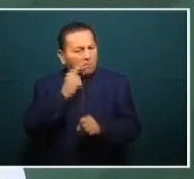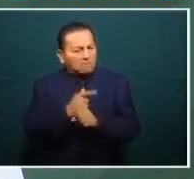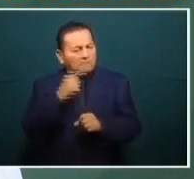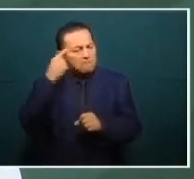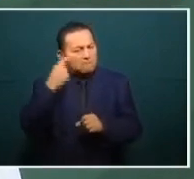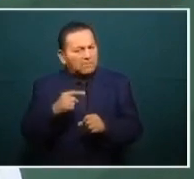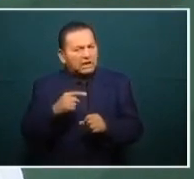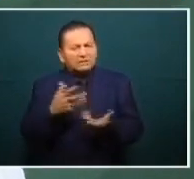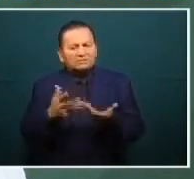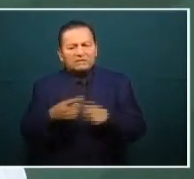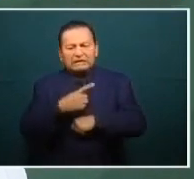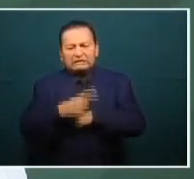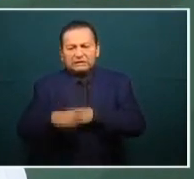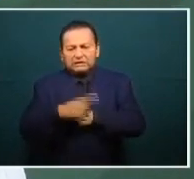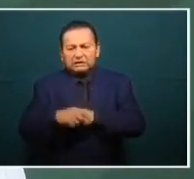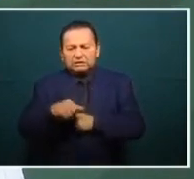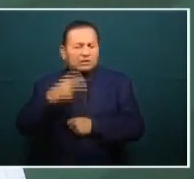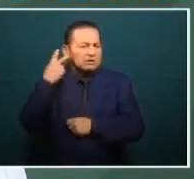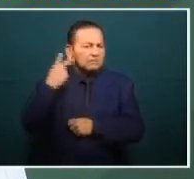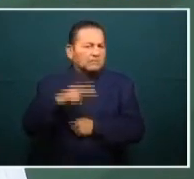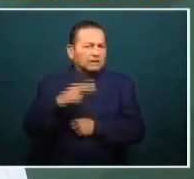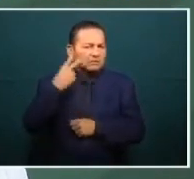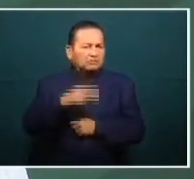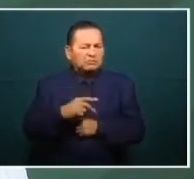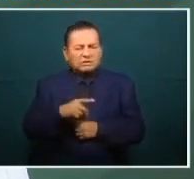We have gained all these things,